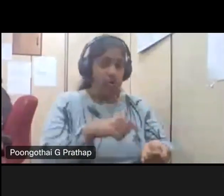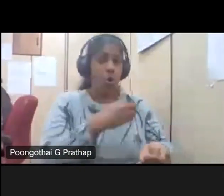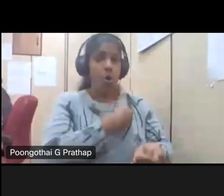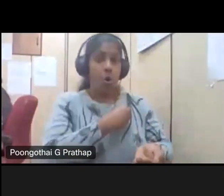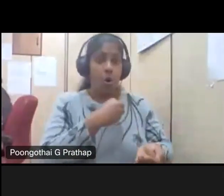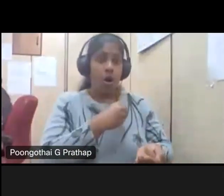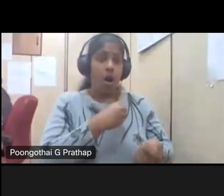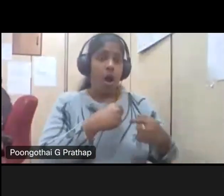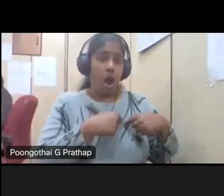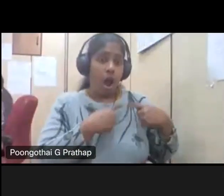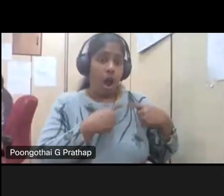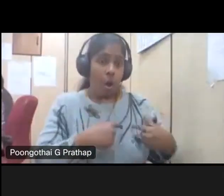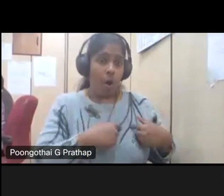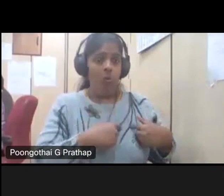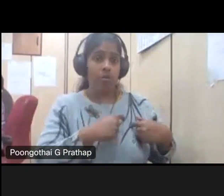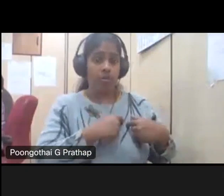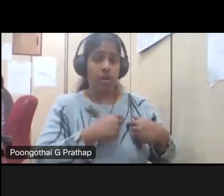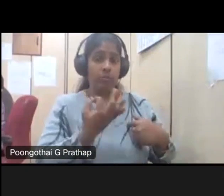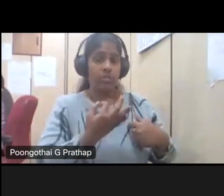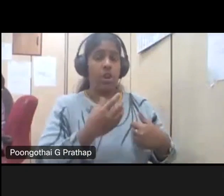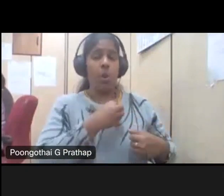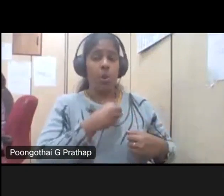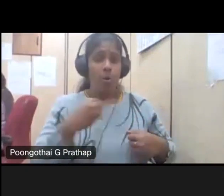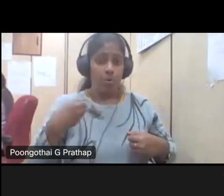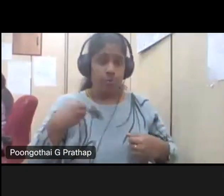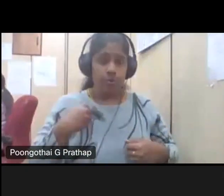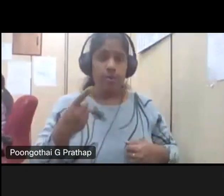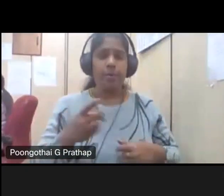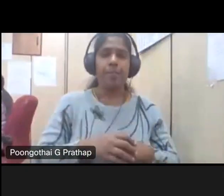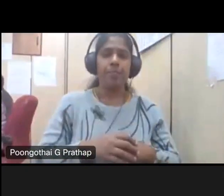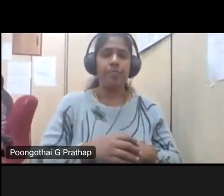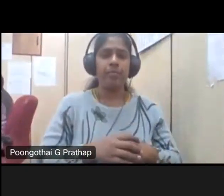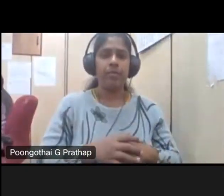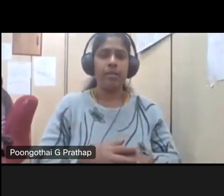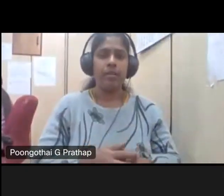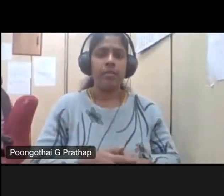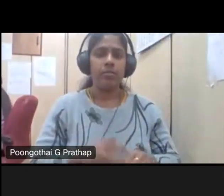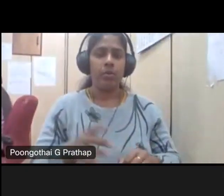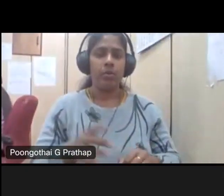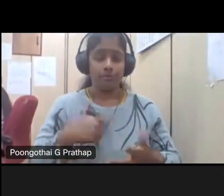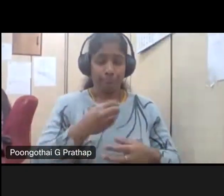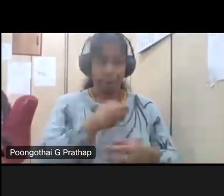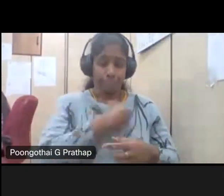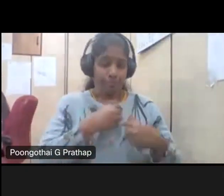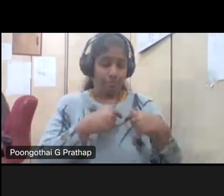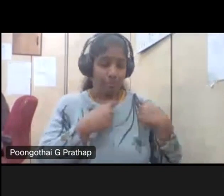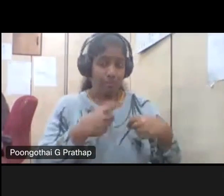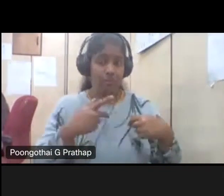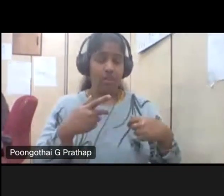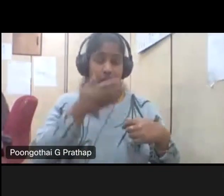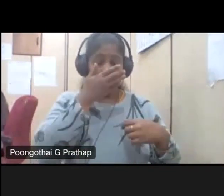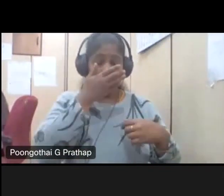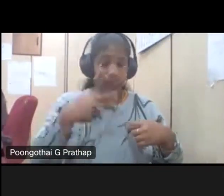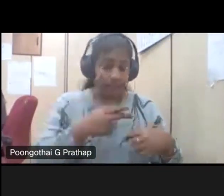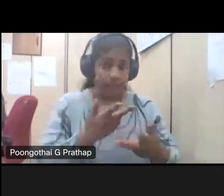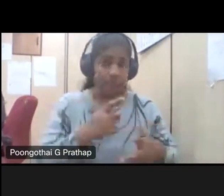mentioned in the beginning, she had gone for a surgery. She was not able to get out of it. She's still in surgery. But she has sent us her presentation,